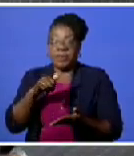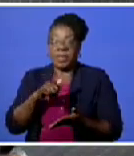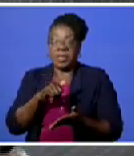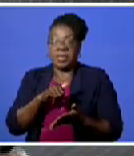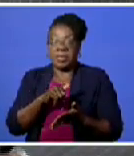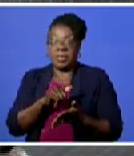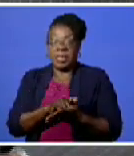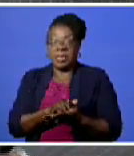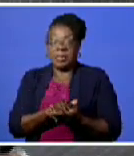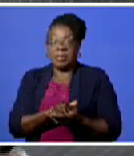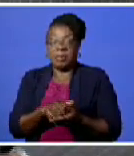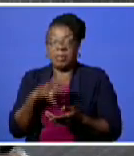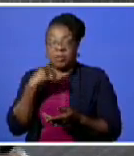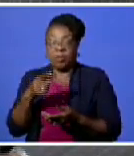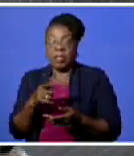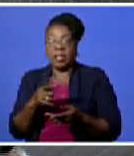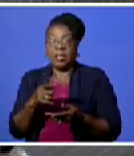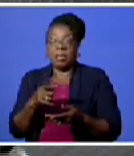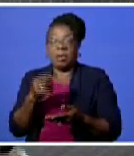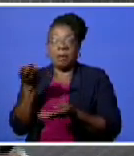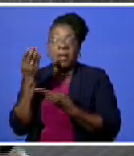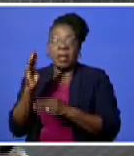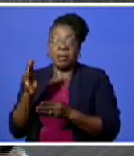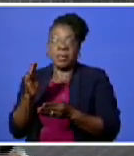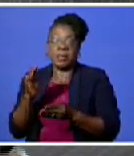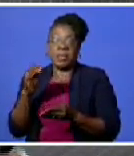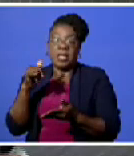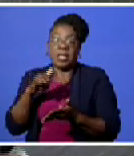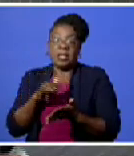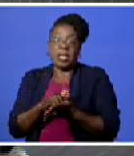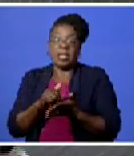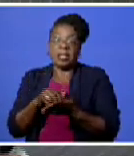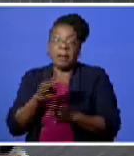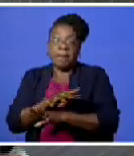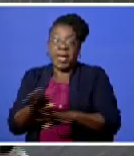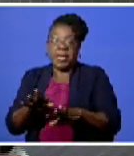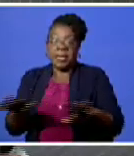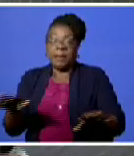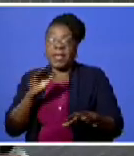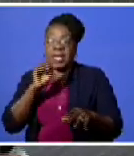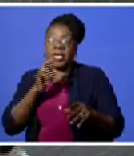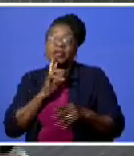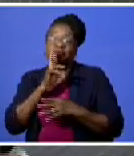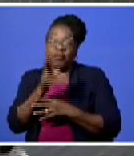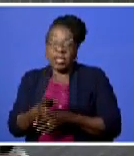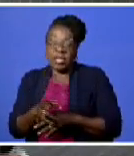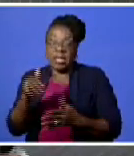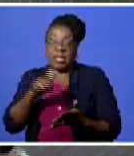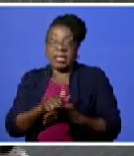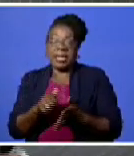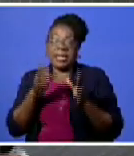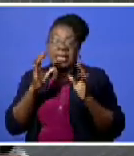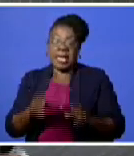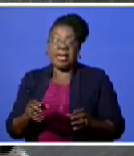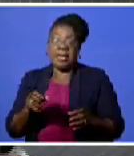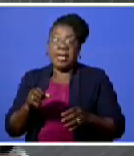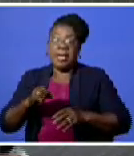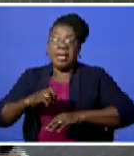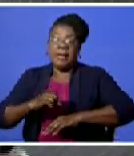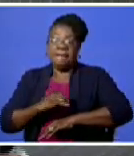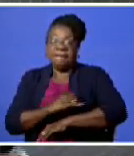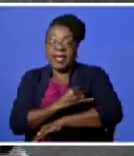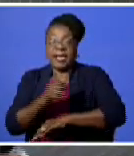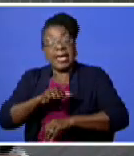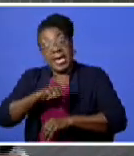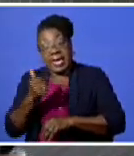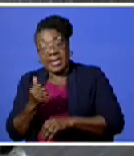informing Bahamas that COVID is real, the pandemic is real, and it can affect anybody. And we must